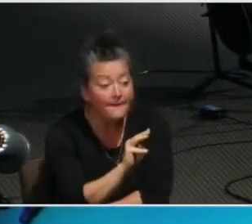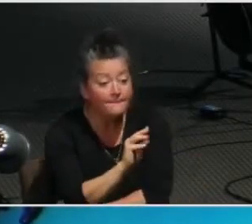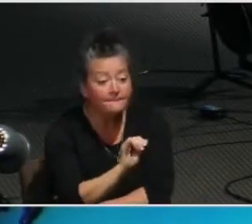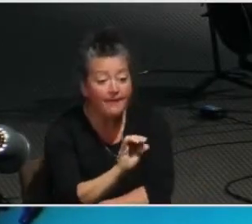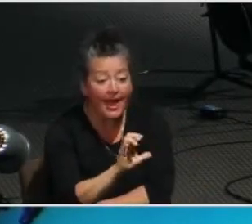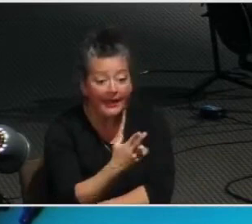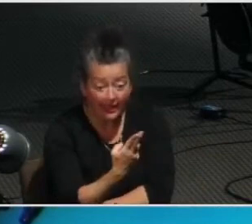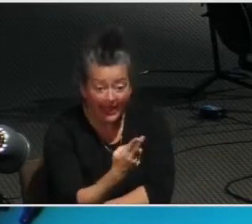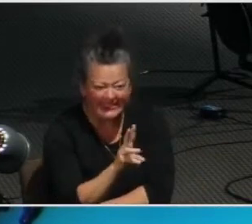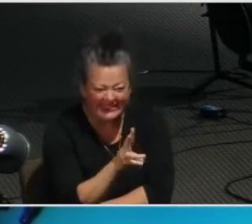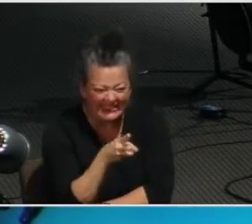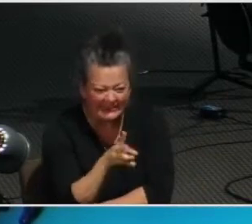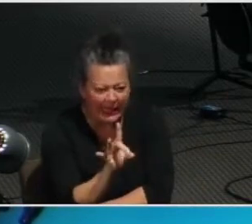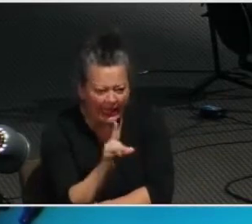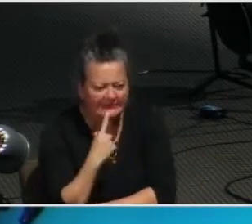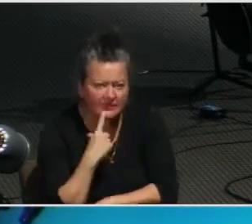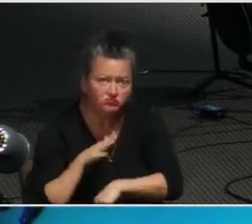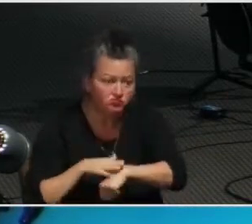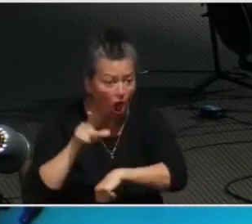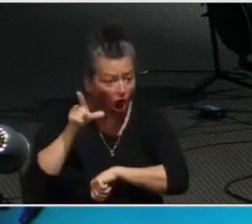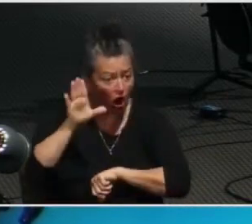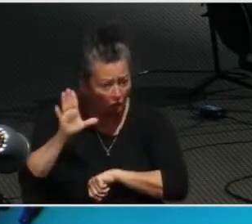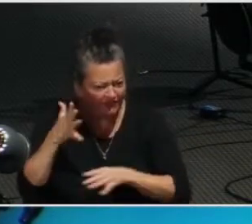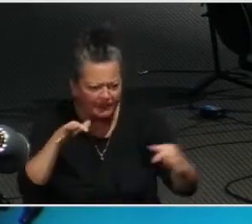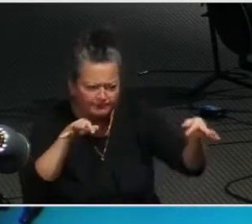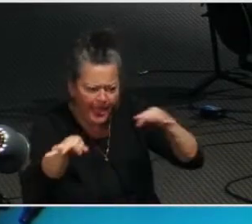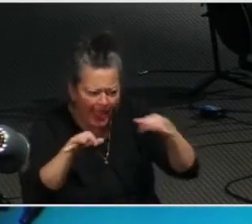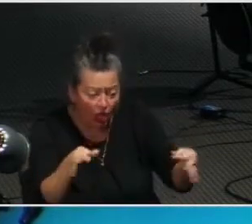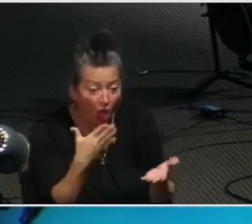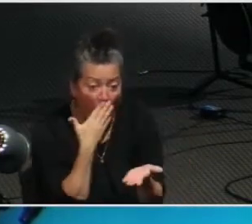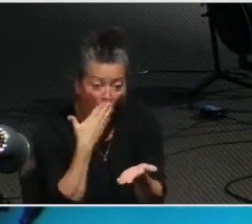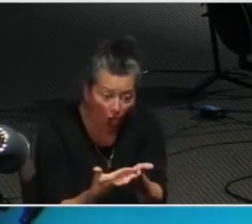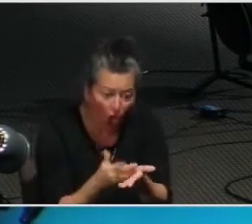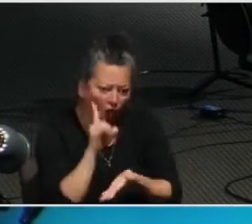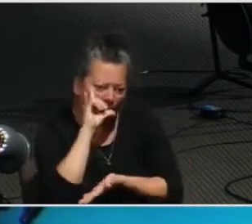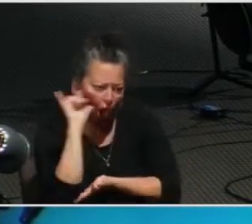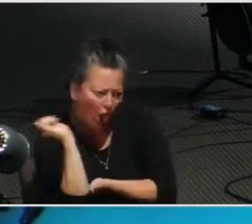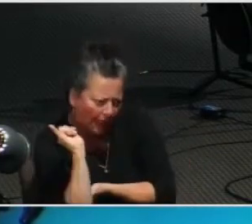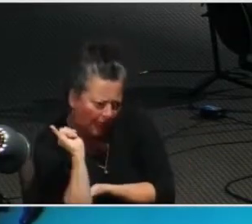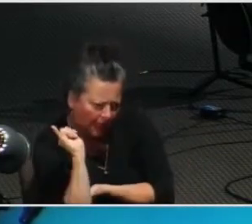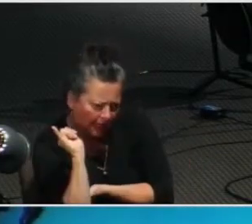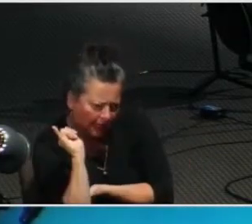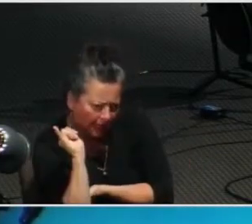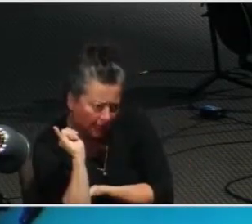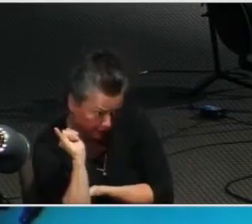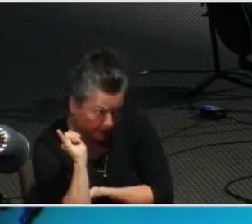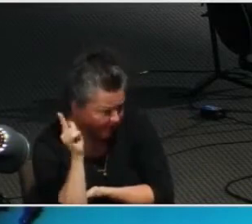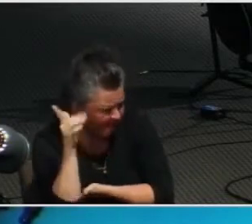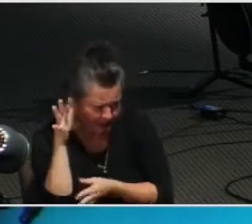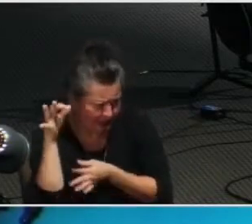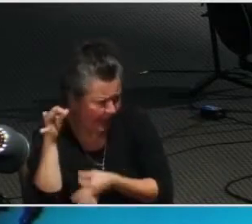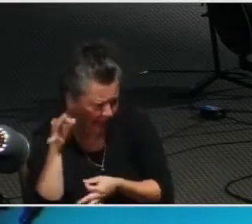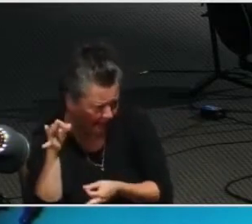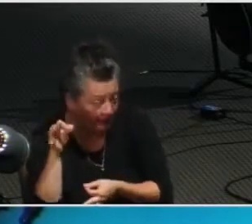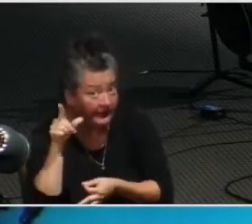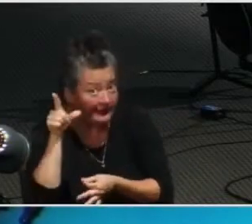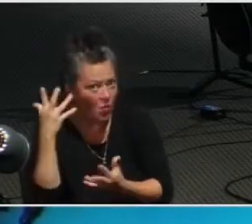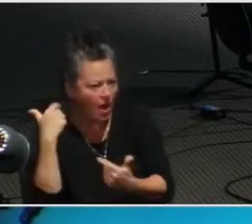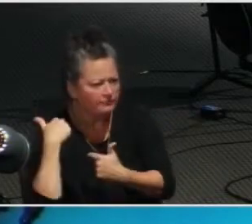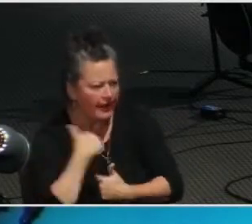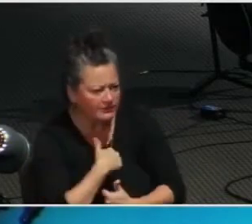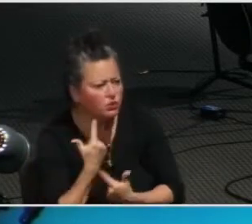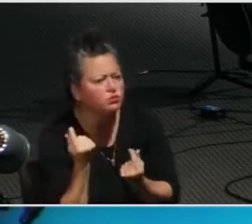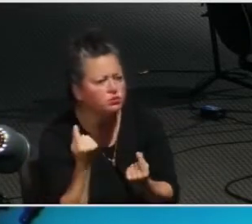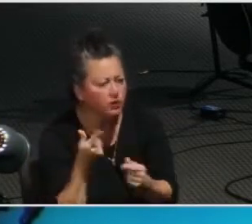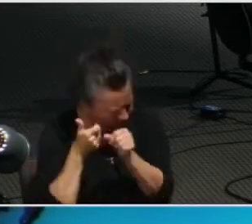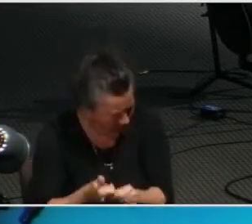what is good, and what does the Lord require of you, but to do justice.